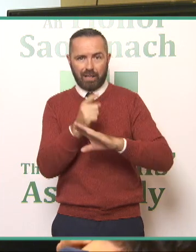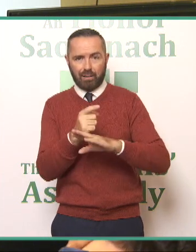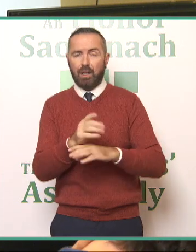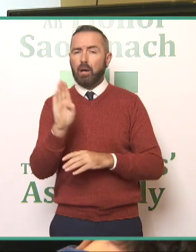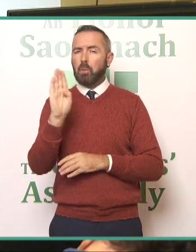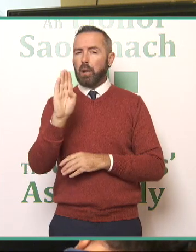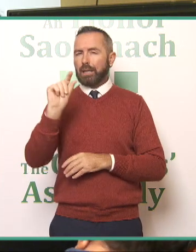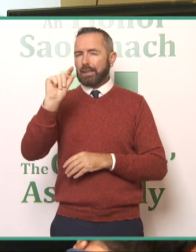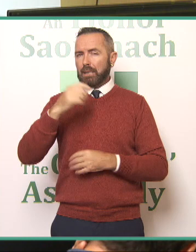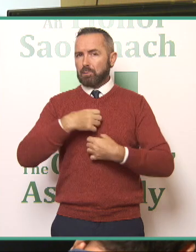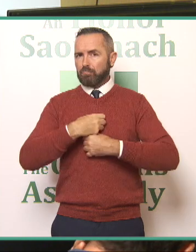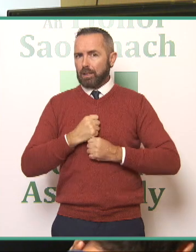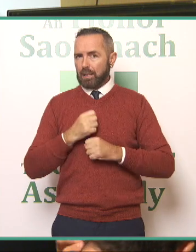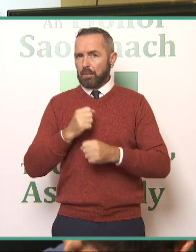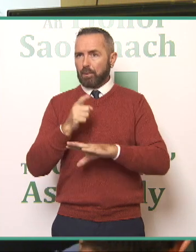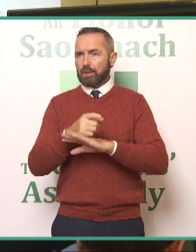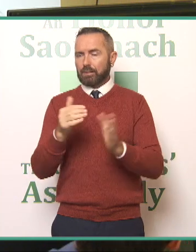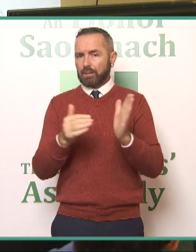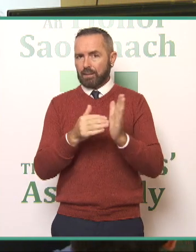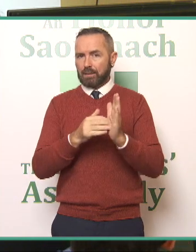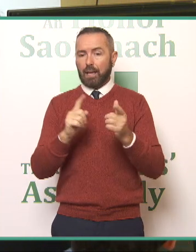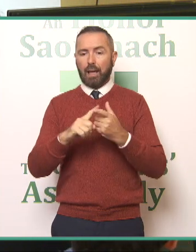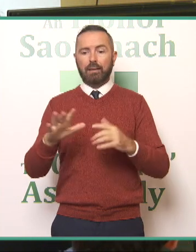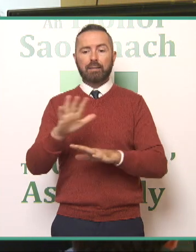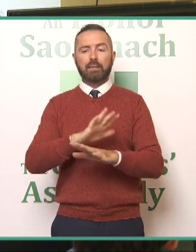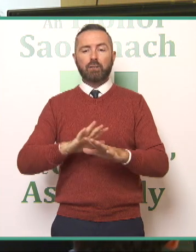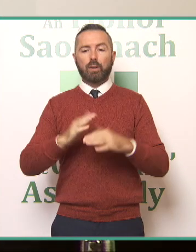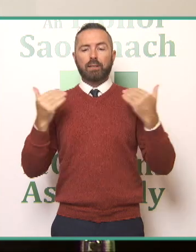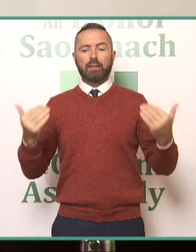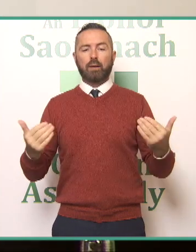on this, as a lot of us are. And the situation,